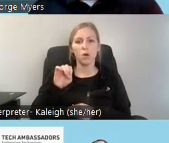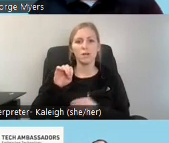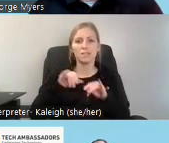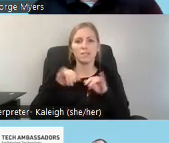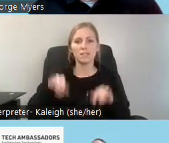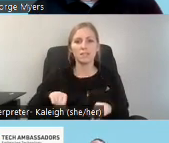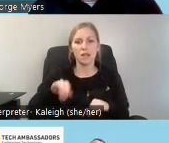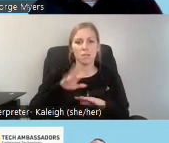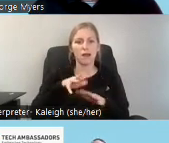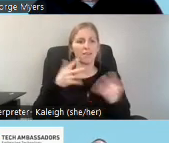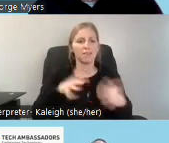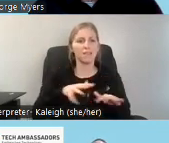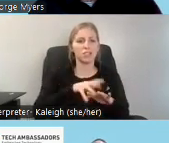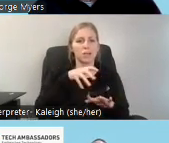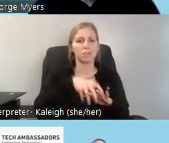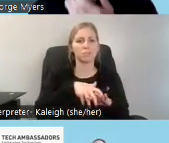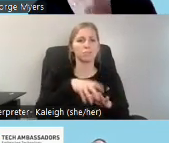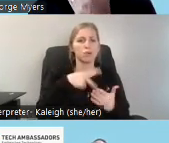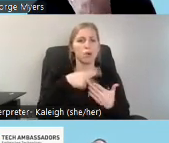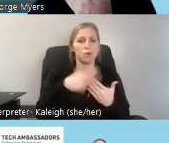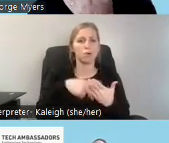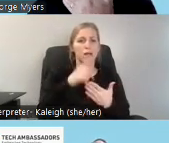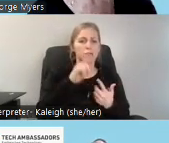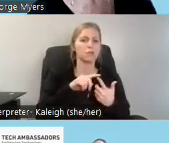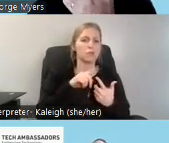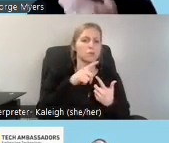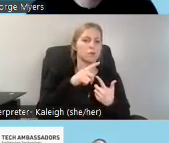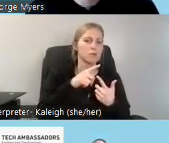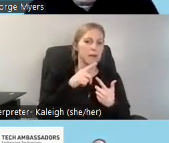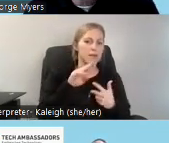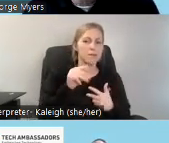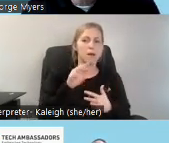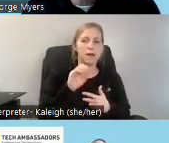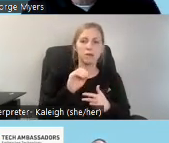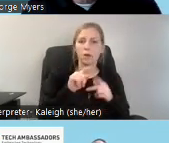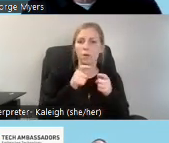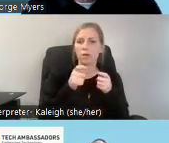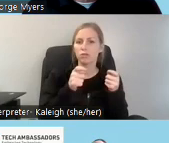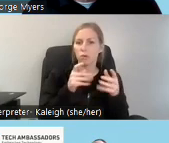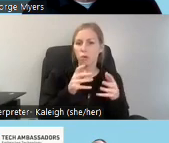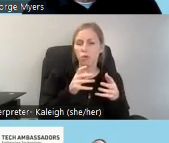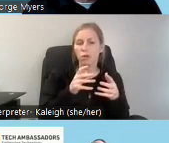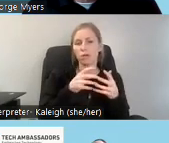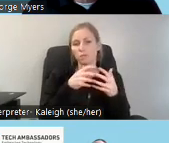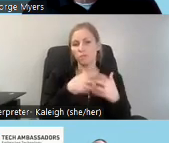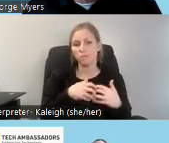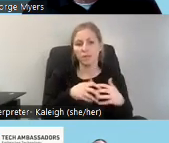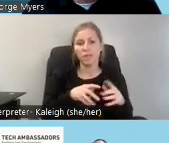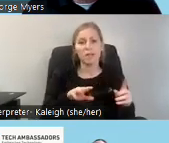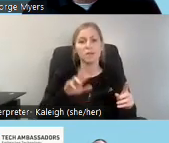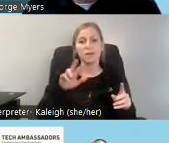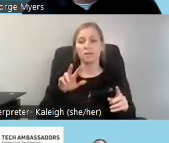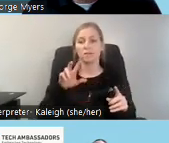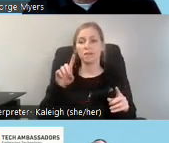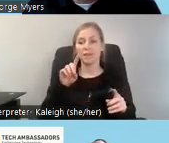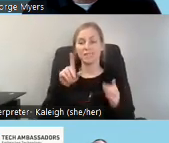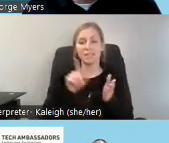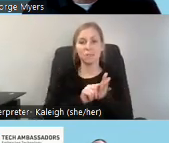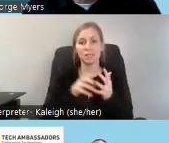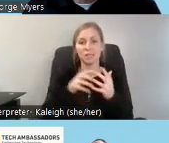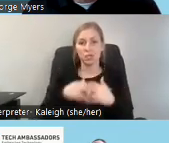microcontroller. I created the physical setup with my 3D printer, and it simply attaches to my